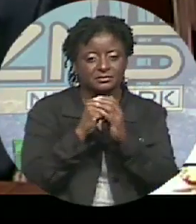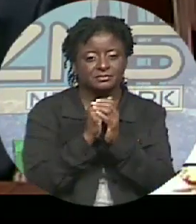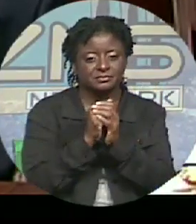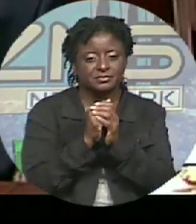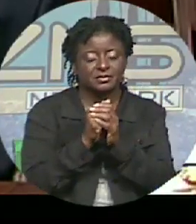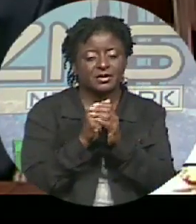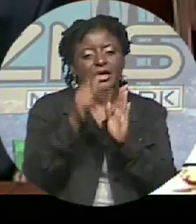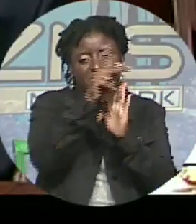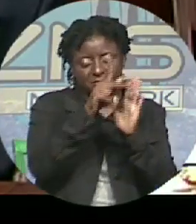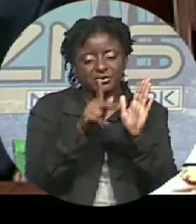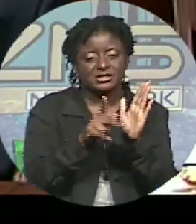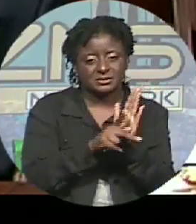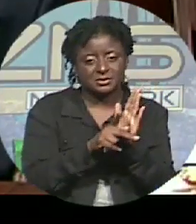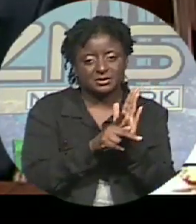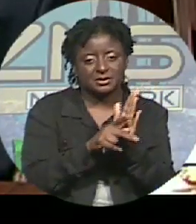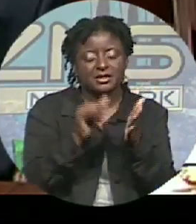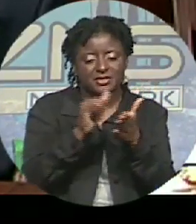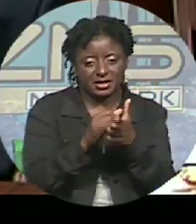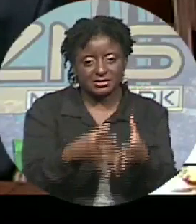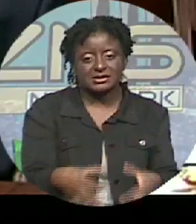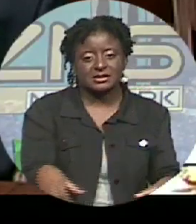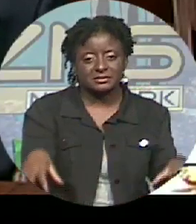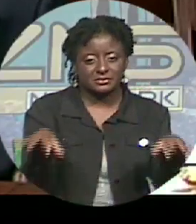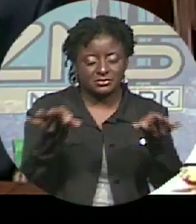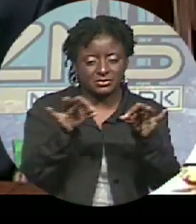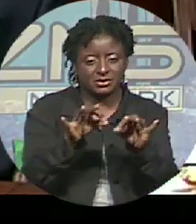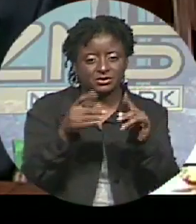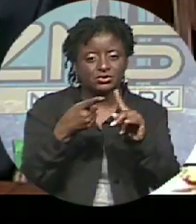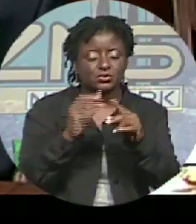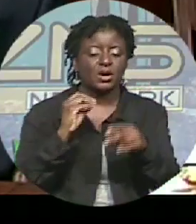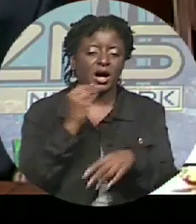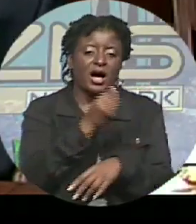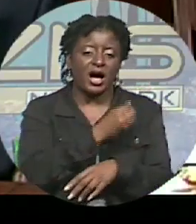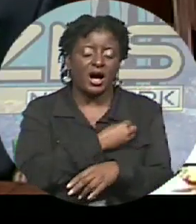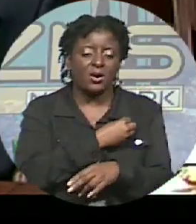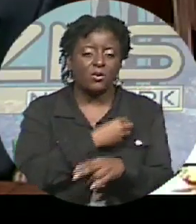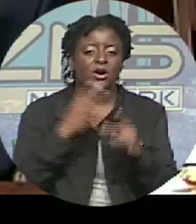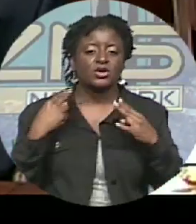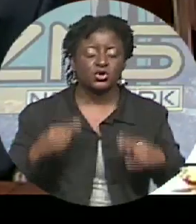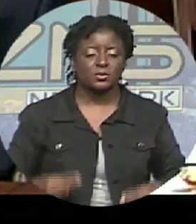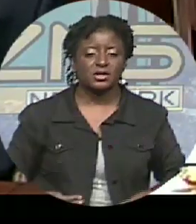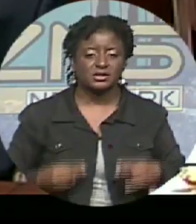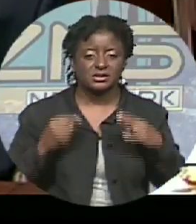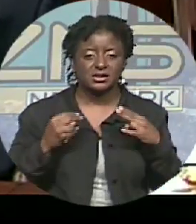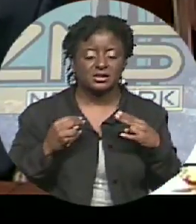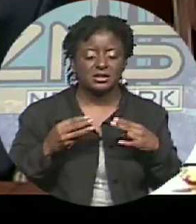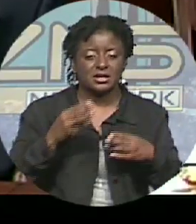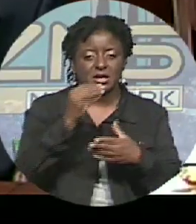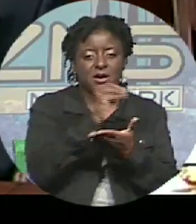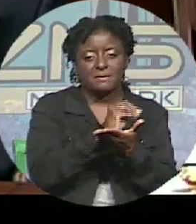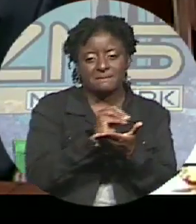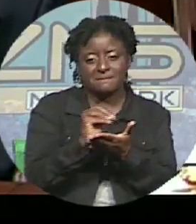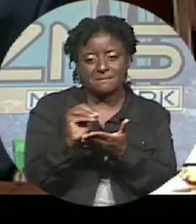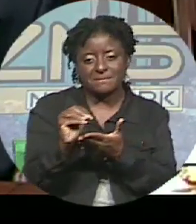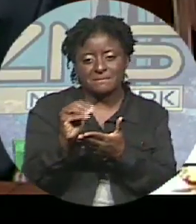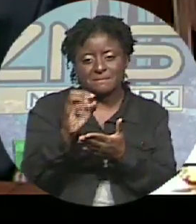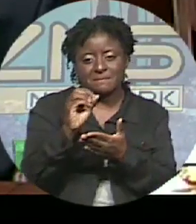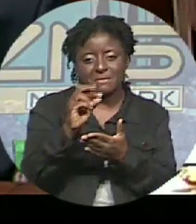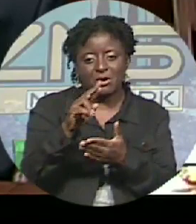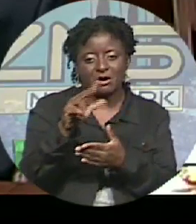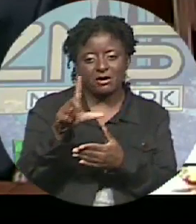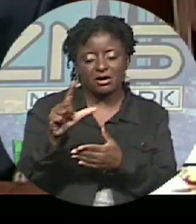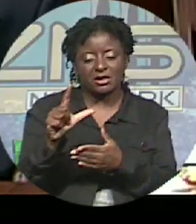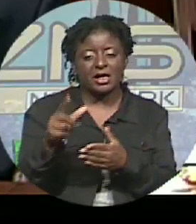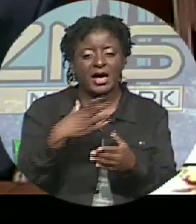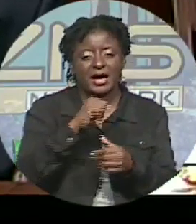that is absolutely fundamental to our humanity, our moral and social values, and our